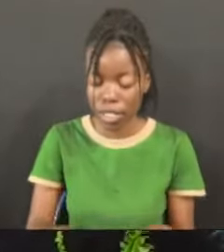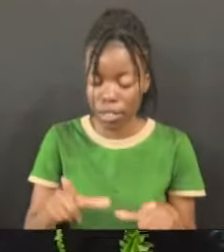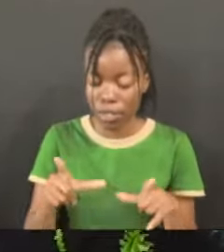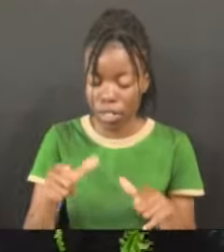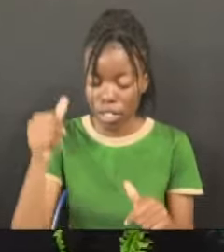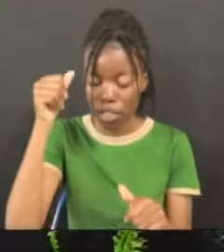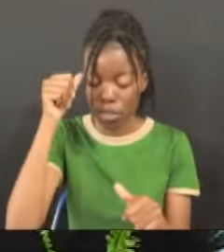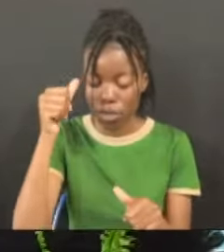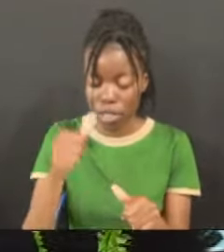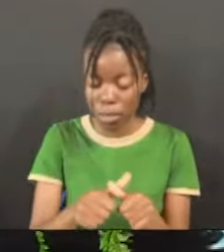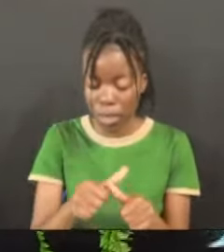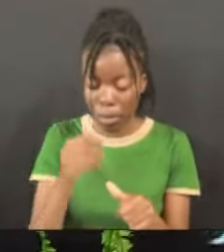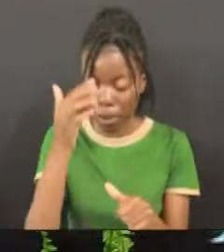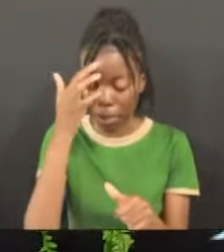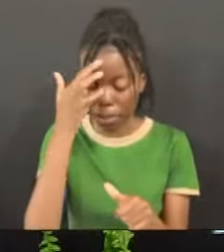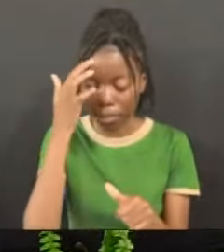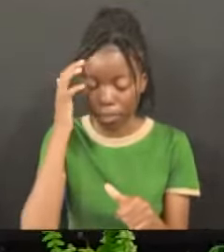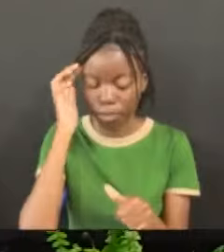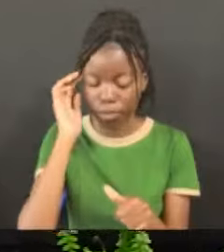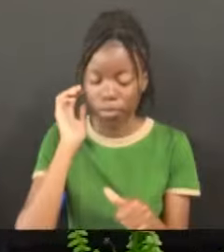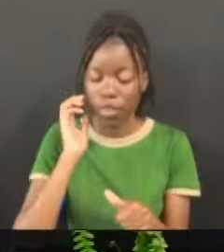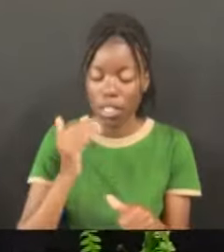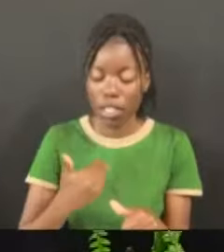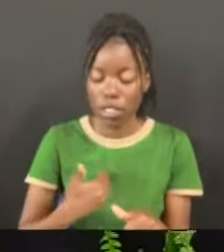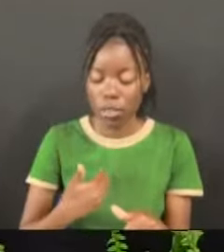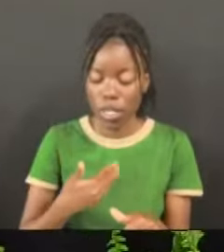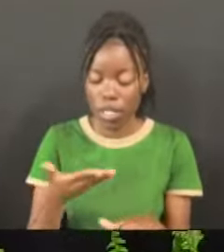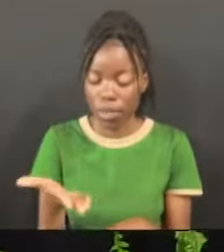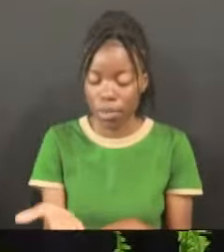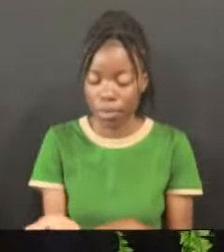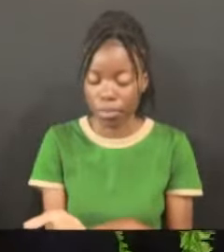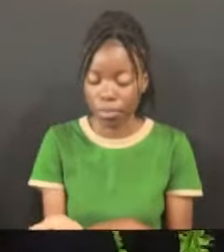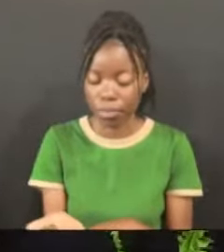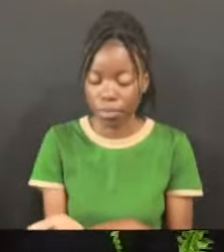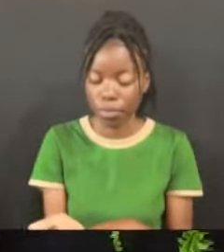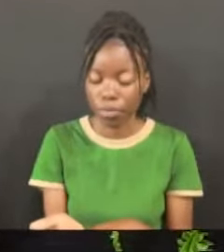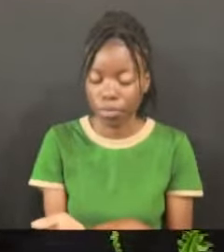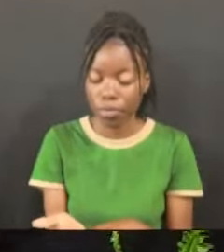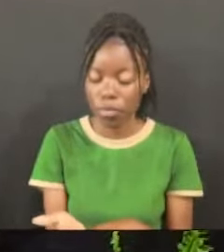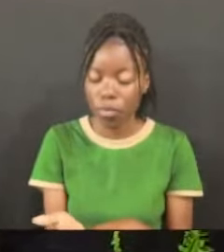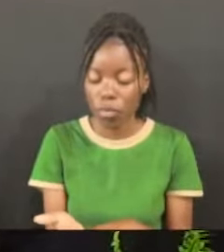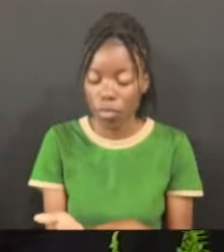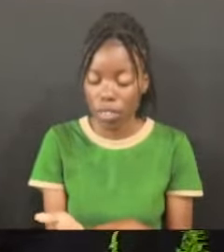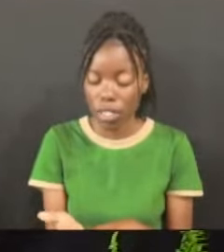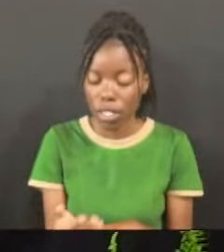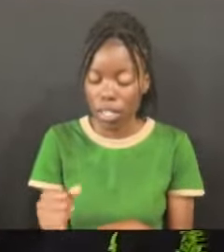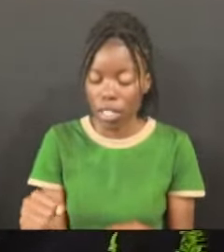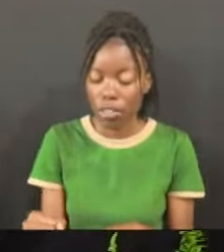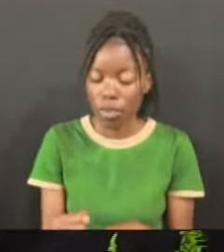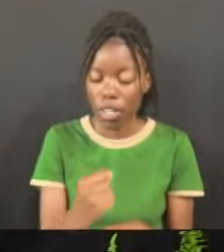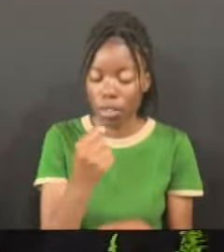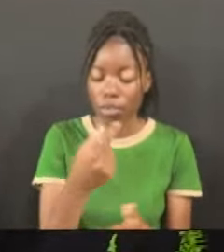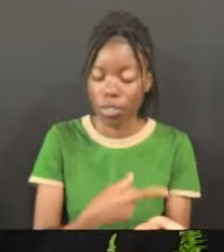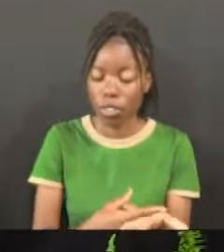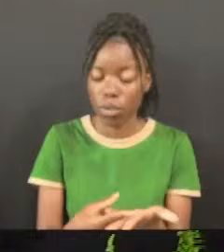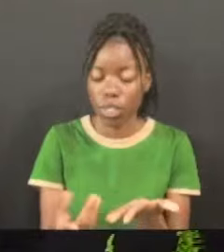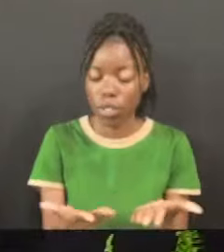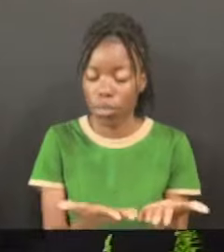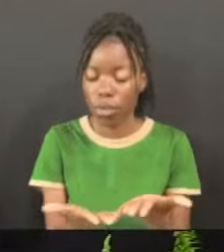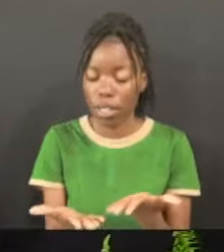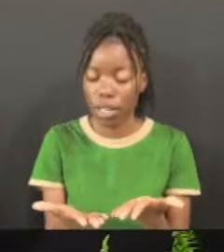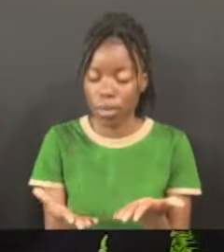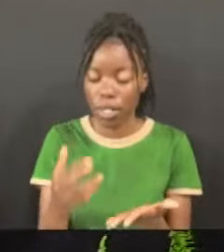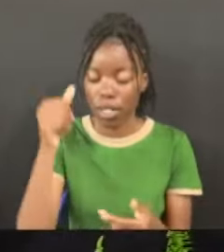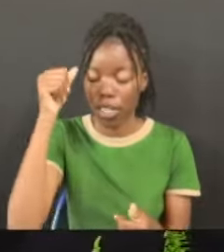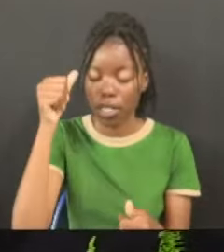remember to have this revival week where we are reminded